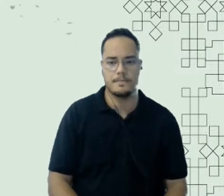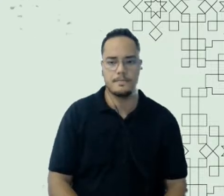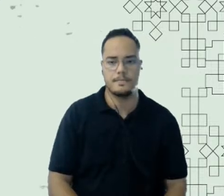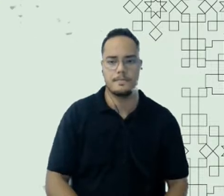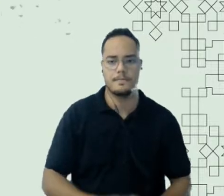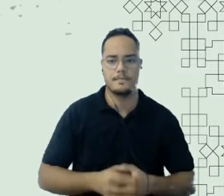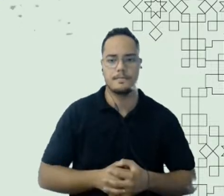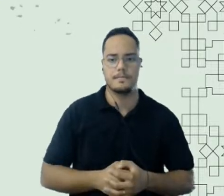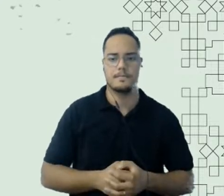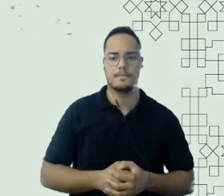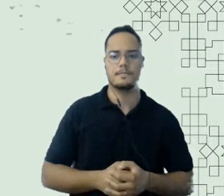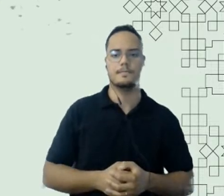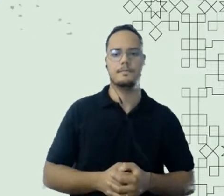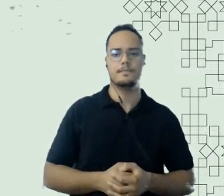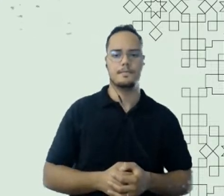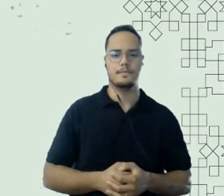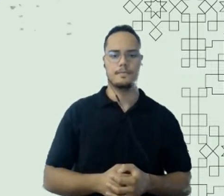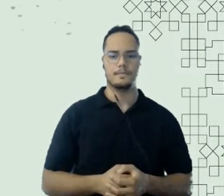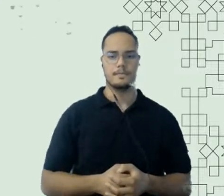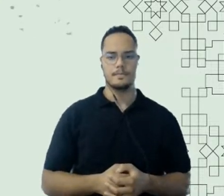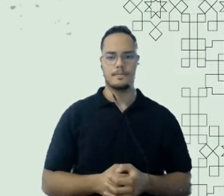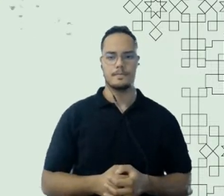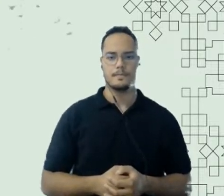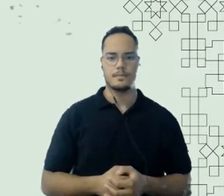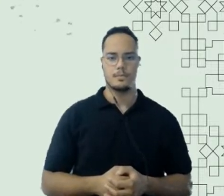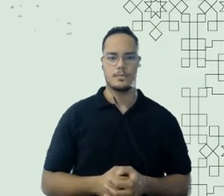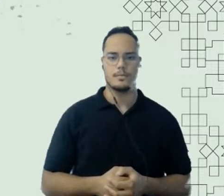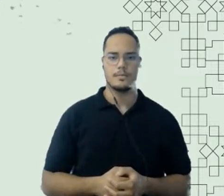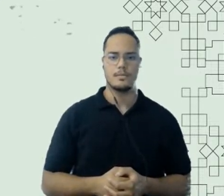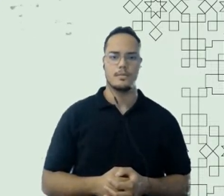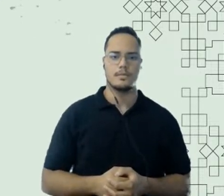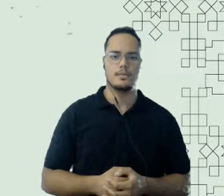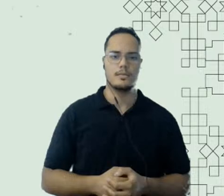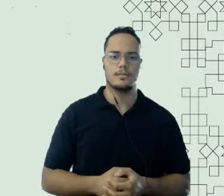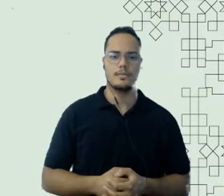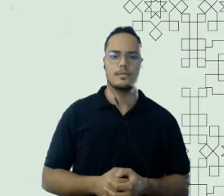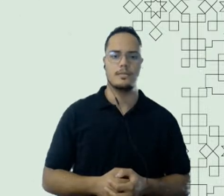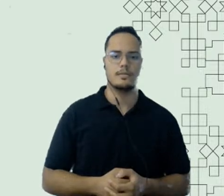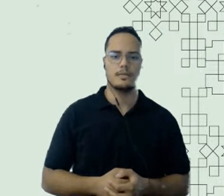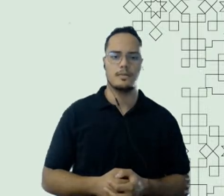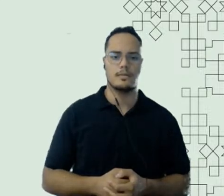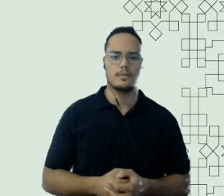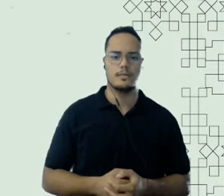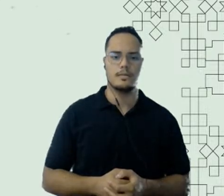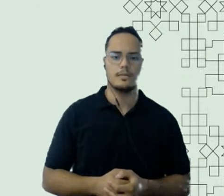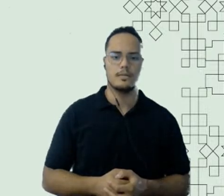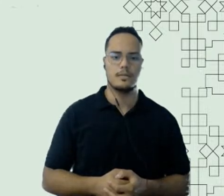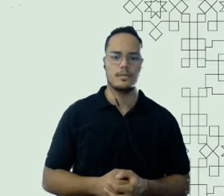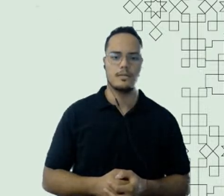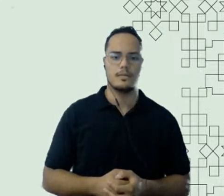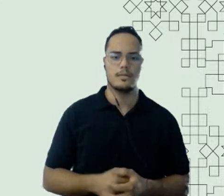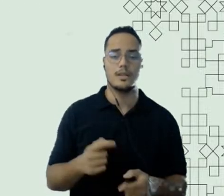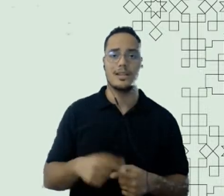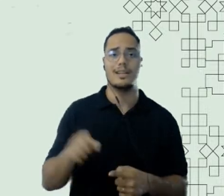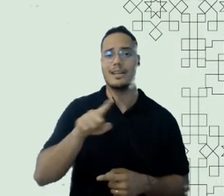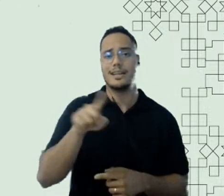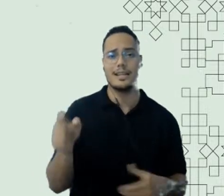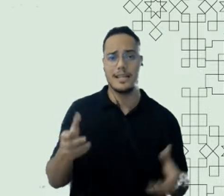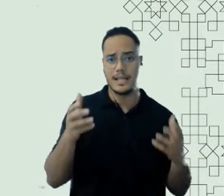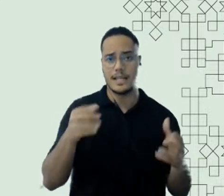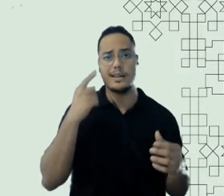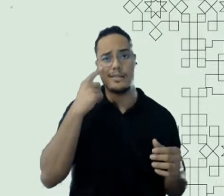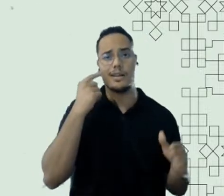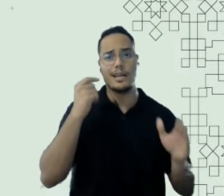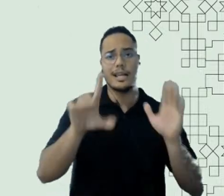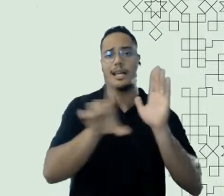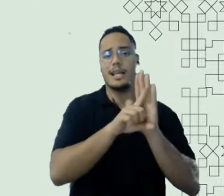was actually, you know, a bad strategy, because now I think the debate is closed, at least for a